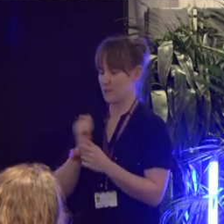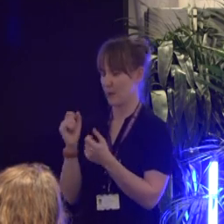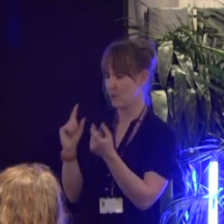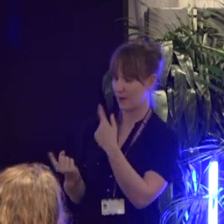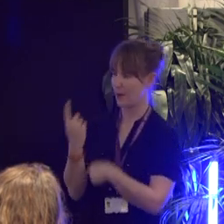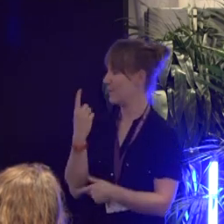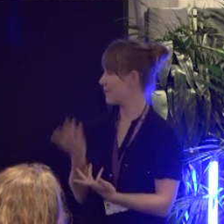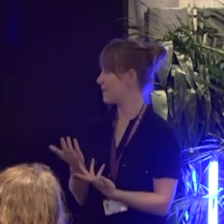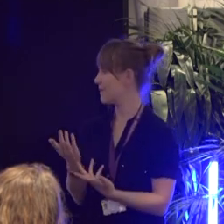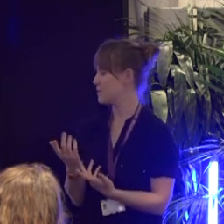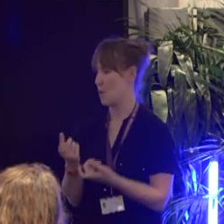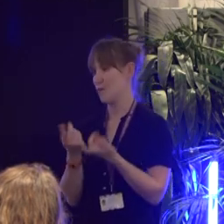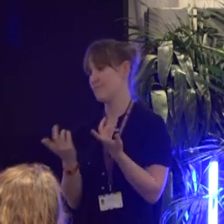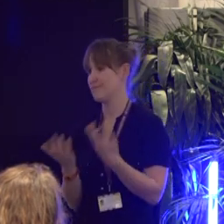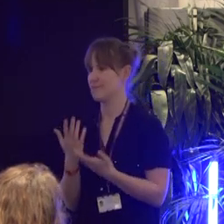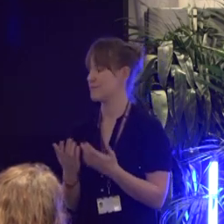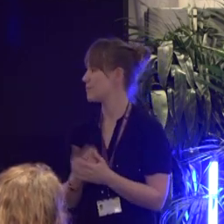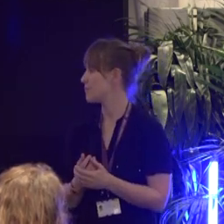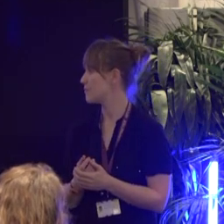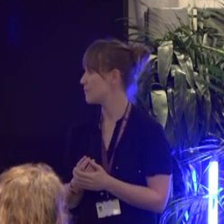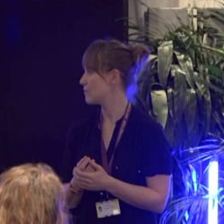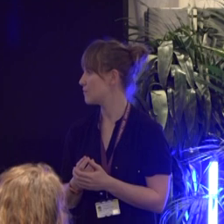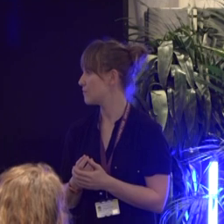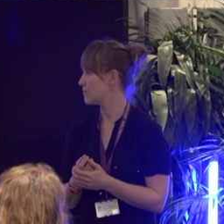done all of those in different shows.